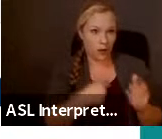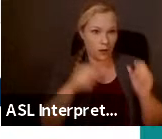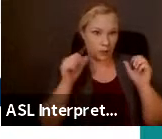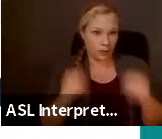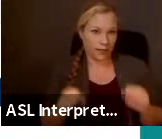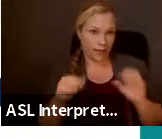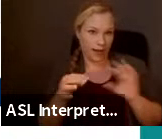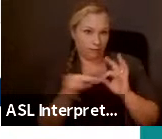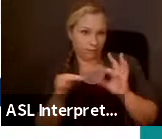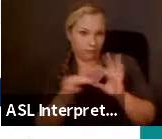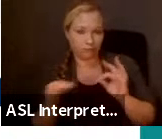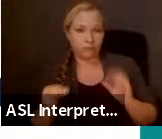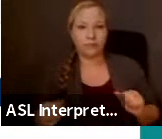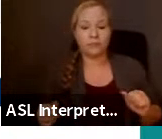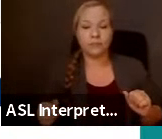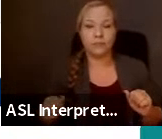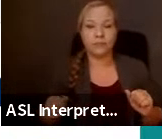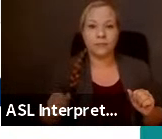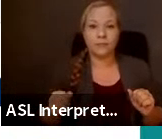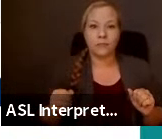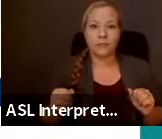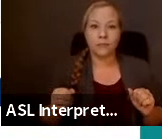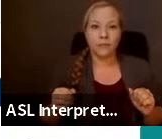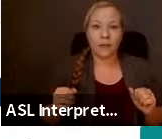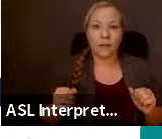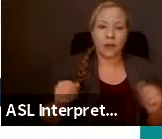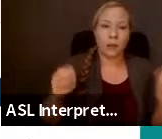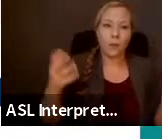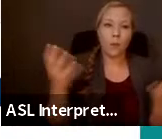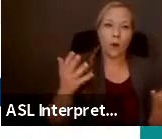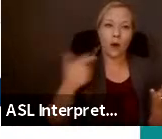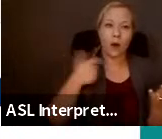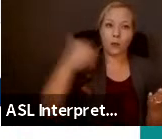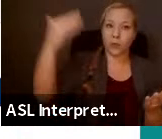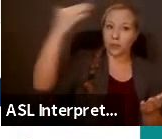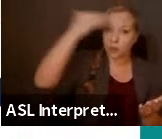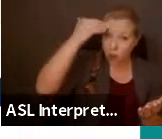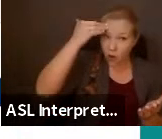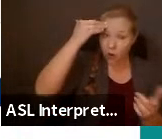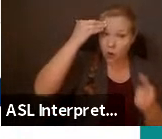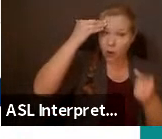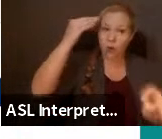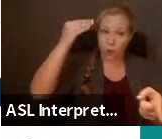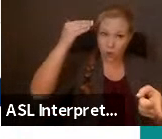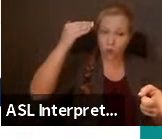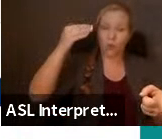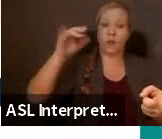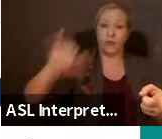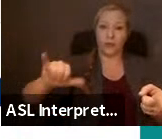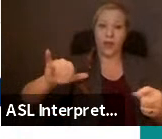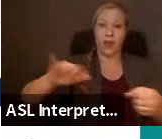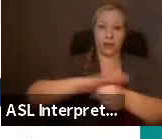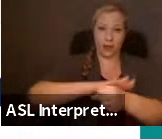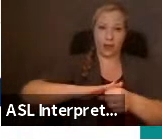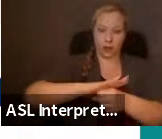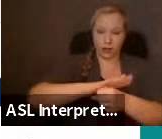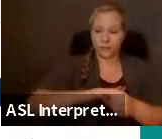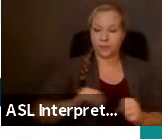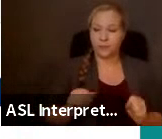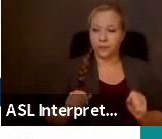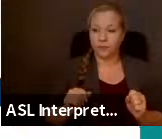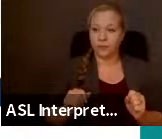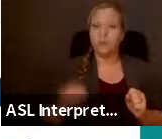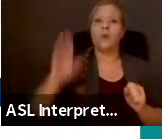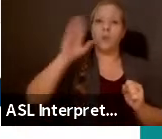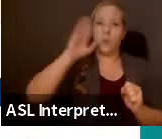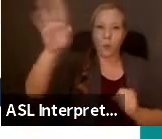what we know is going to be the case between, you know, in this general area. So we know we're going to replace